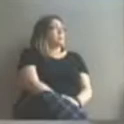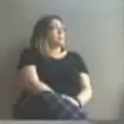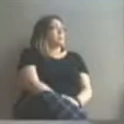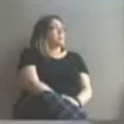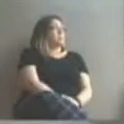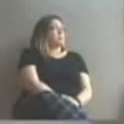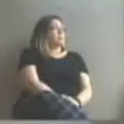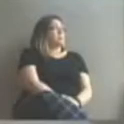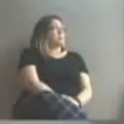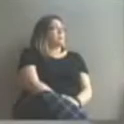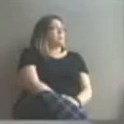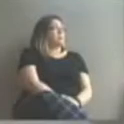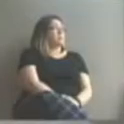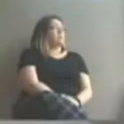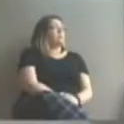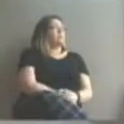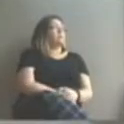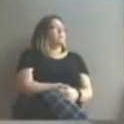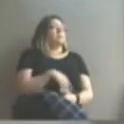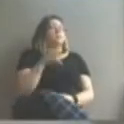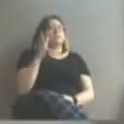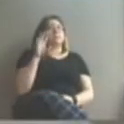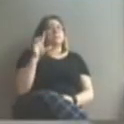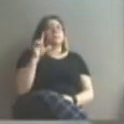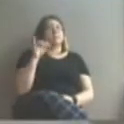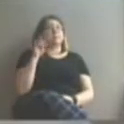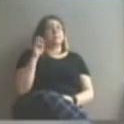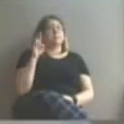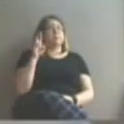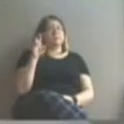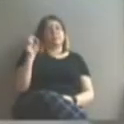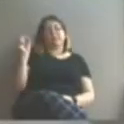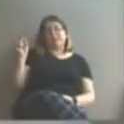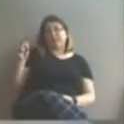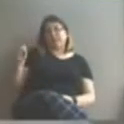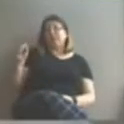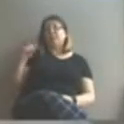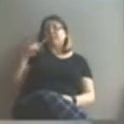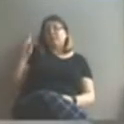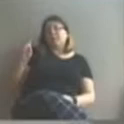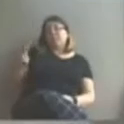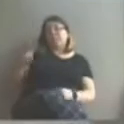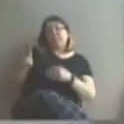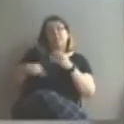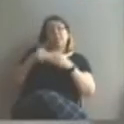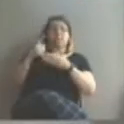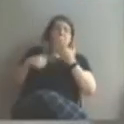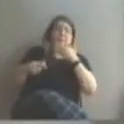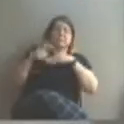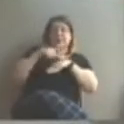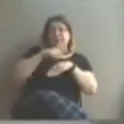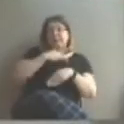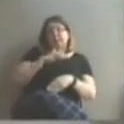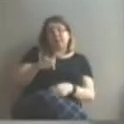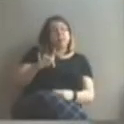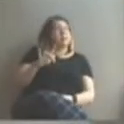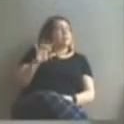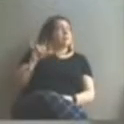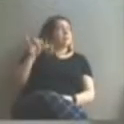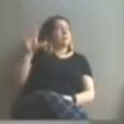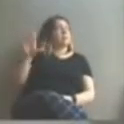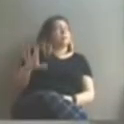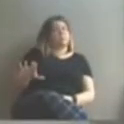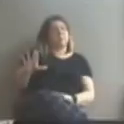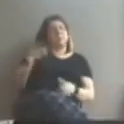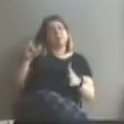Wilmer? Yeah, I just want to, the question of what's time sensitive, and that was a great way